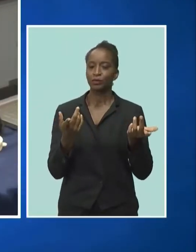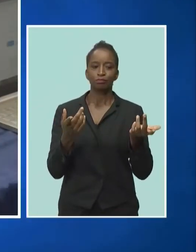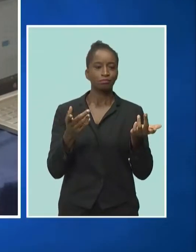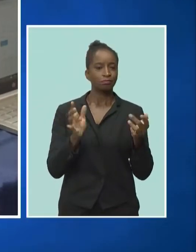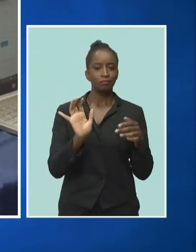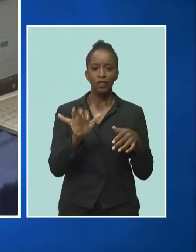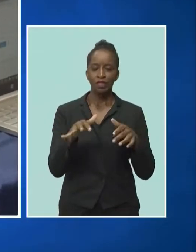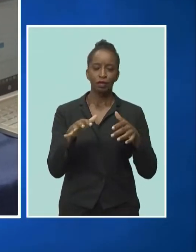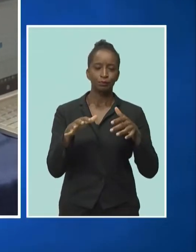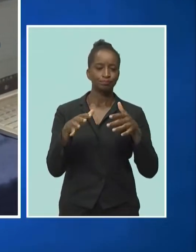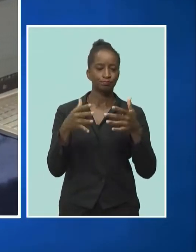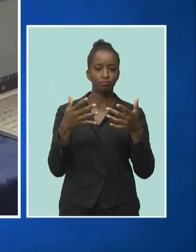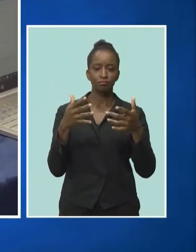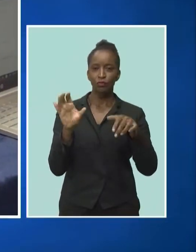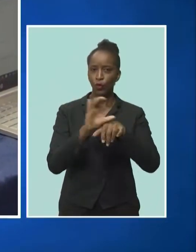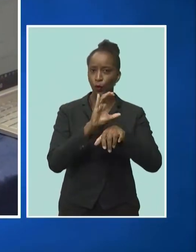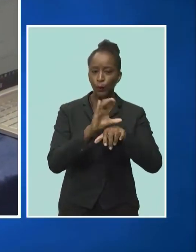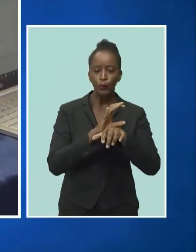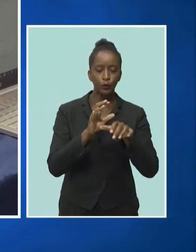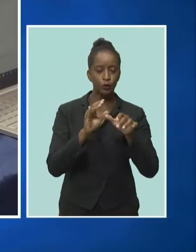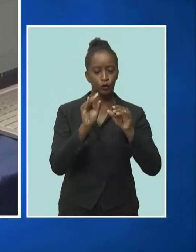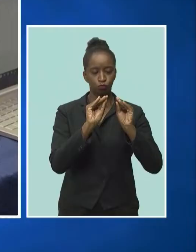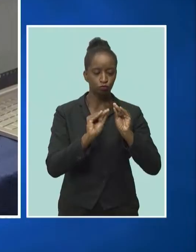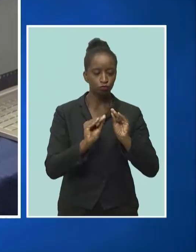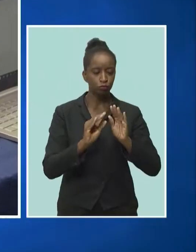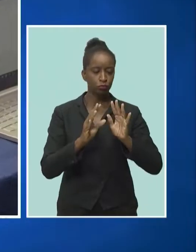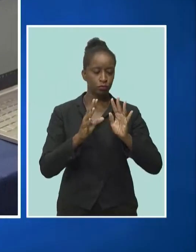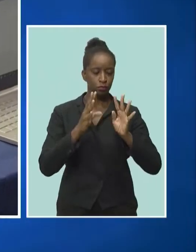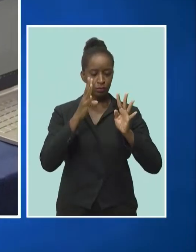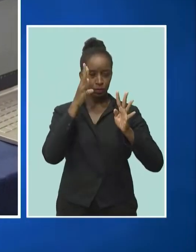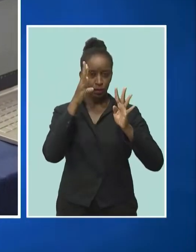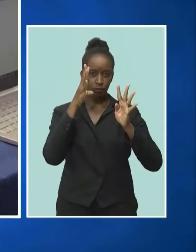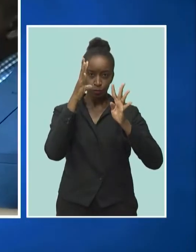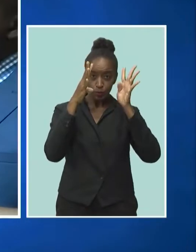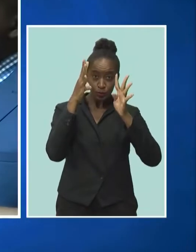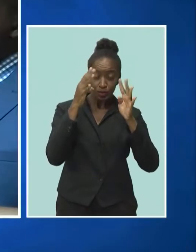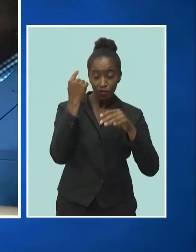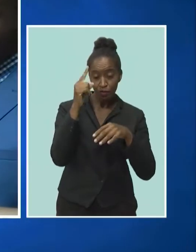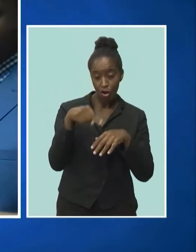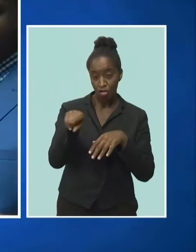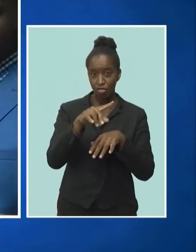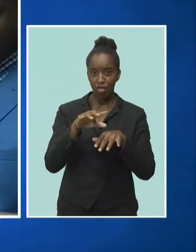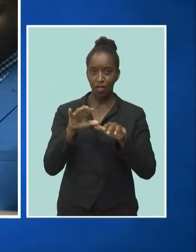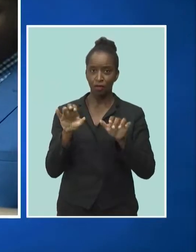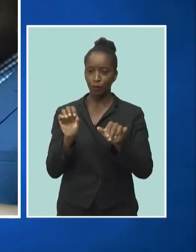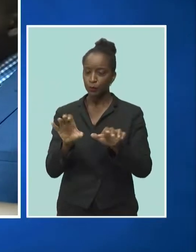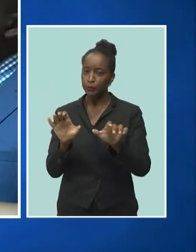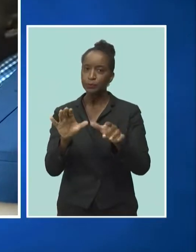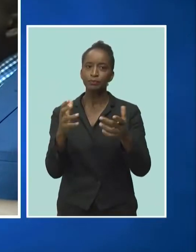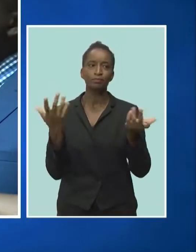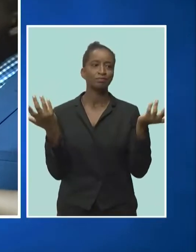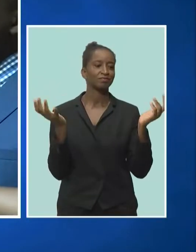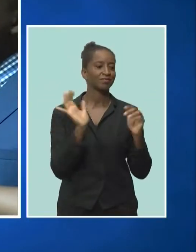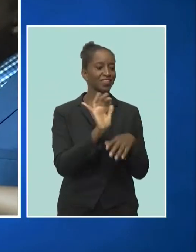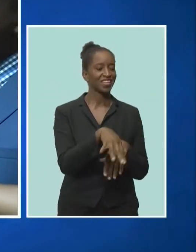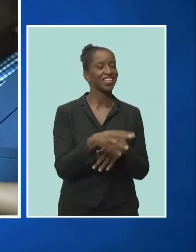So, and of course then you have the traditional stuff that we've been showing. The breadfruit wine was very good.